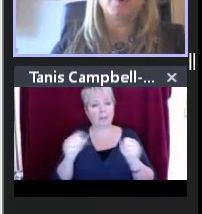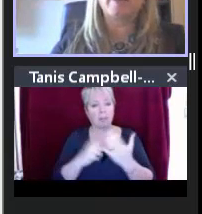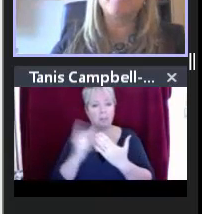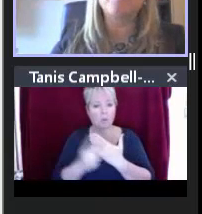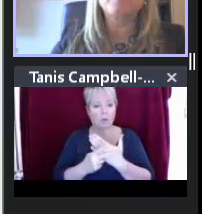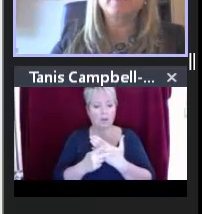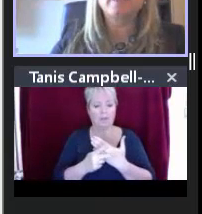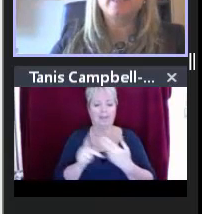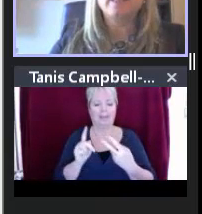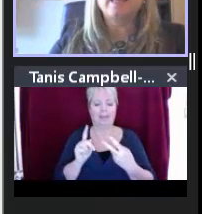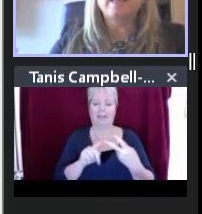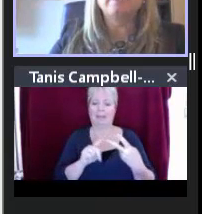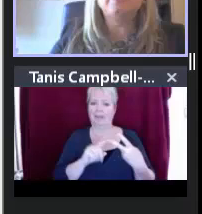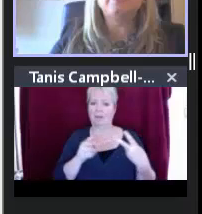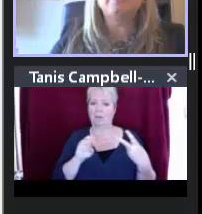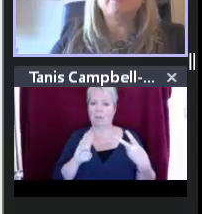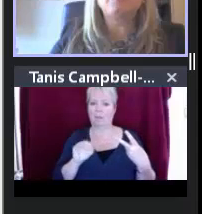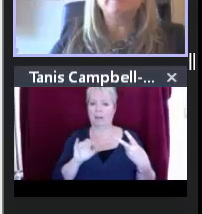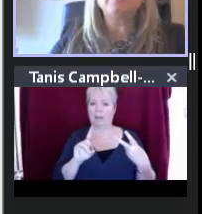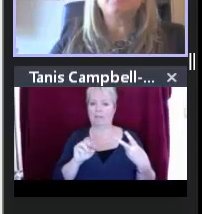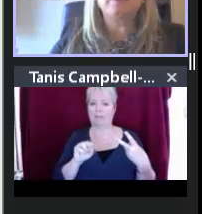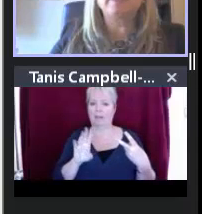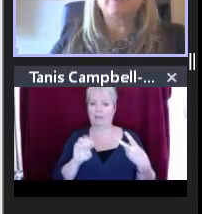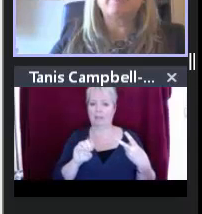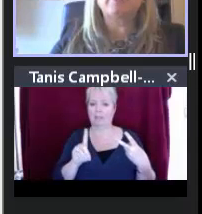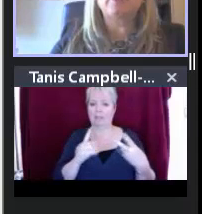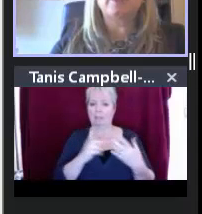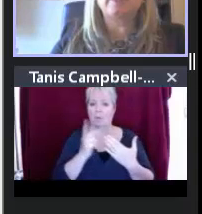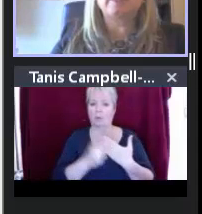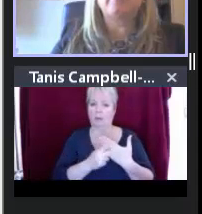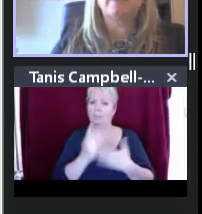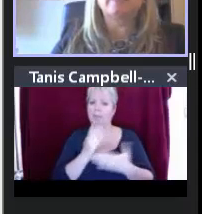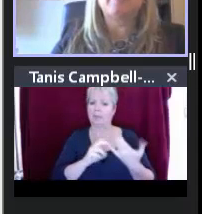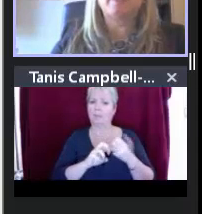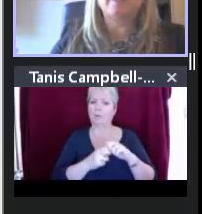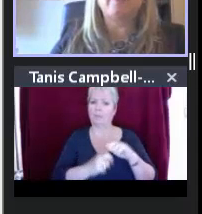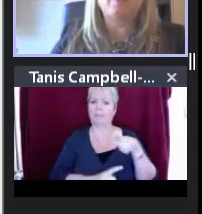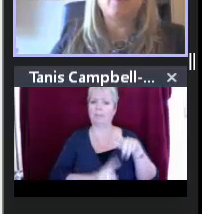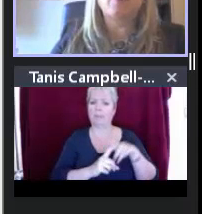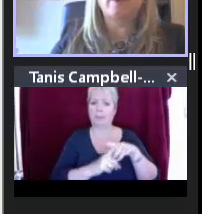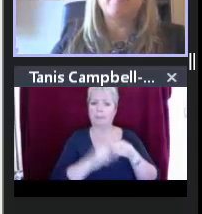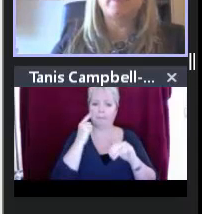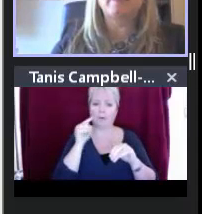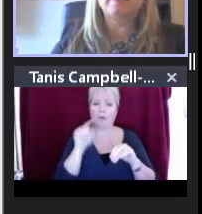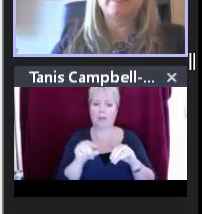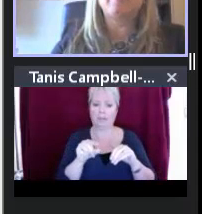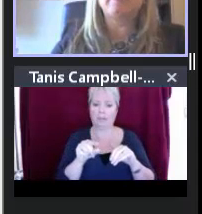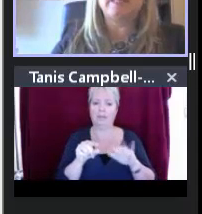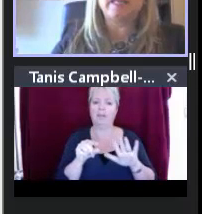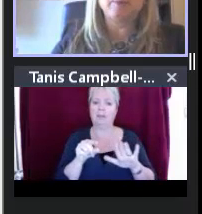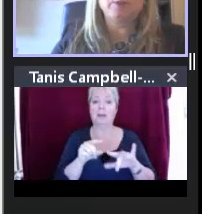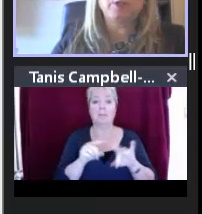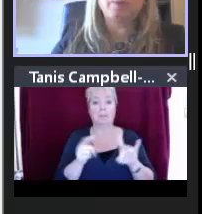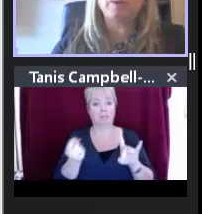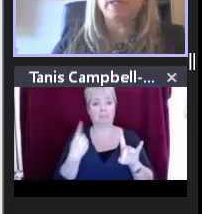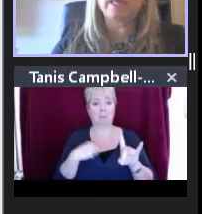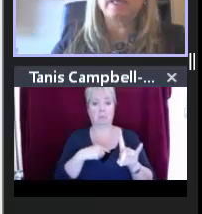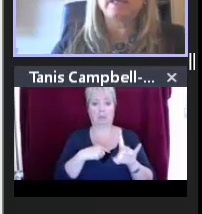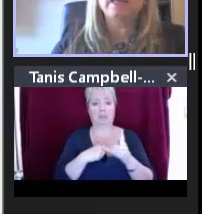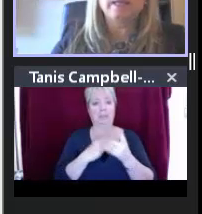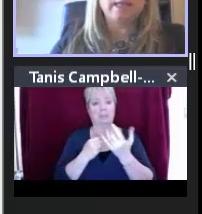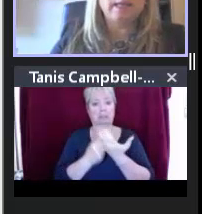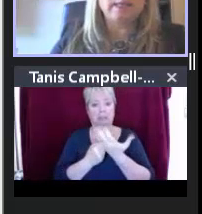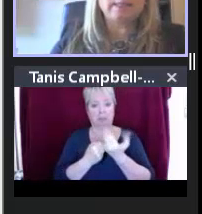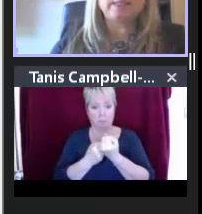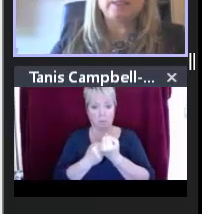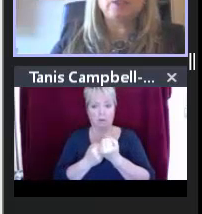Advanced program. And it really demonstrates the flexibility of the program because he was able to